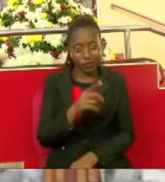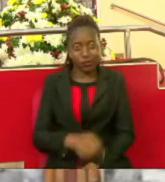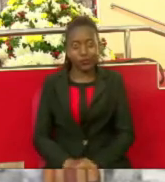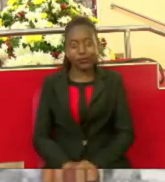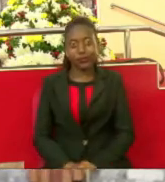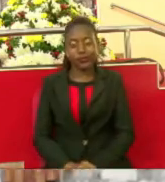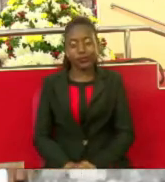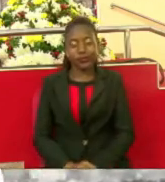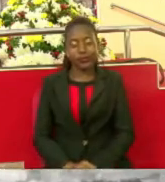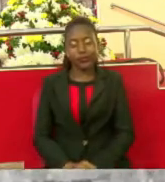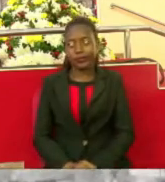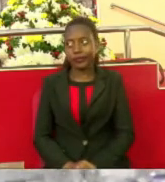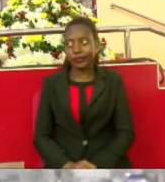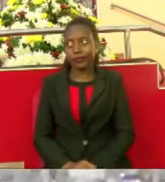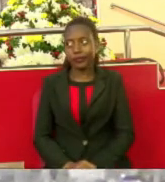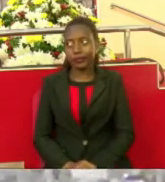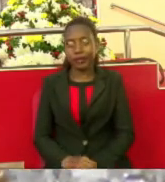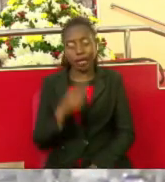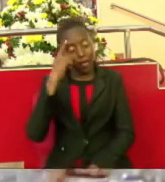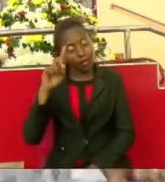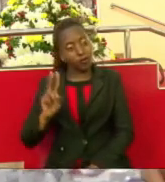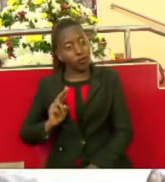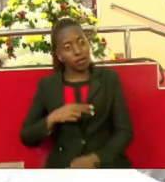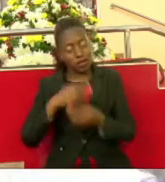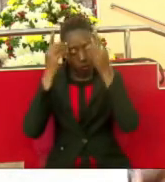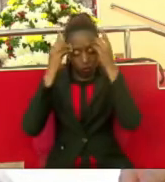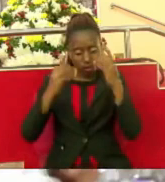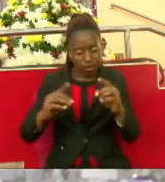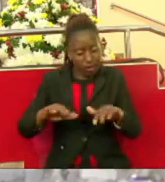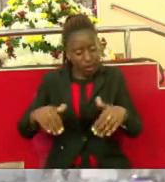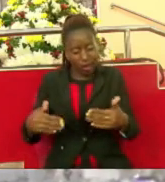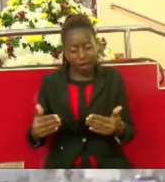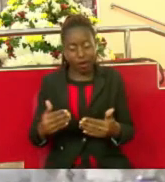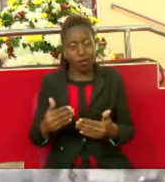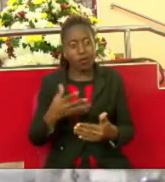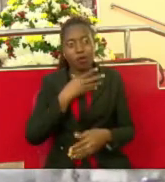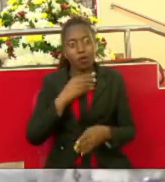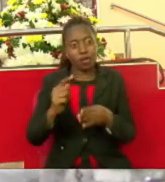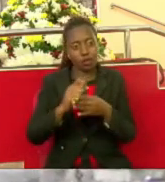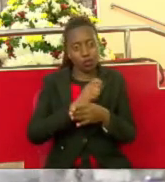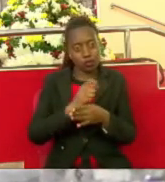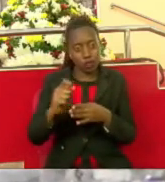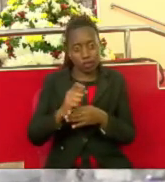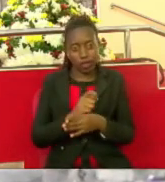It is for us to decide how we want to train them from our houses.